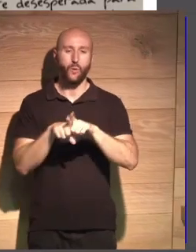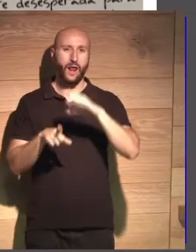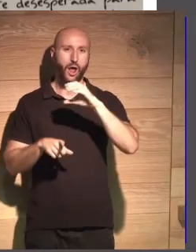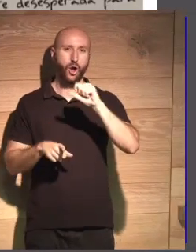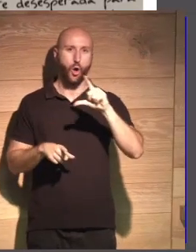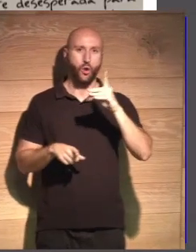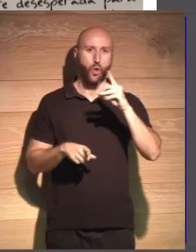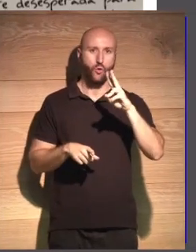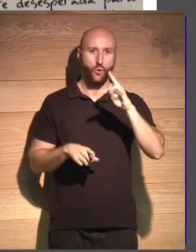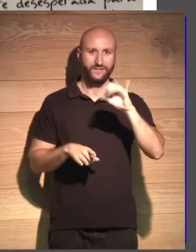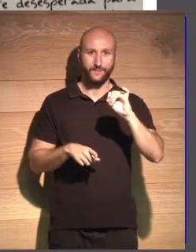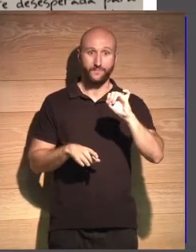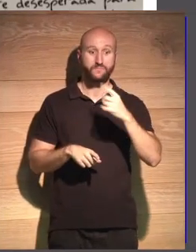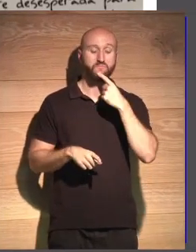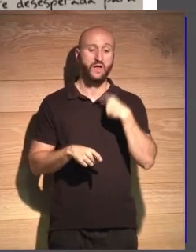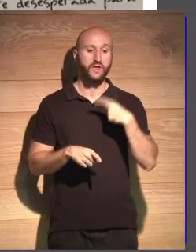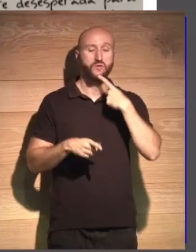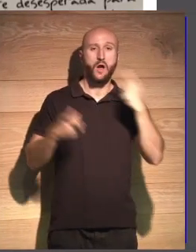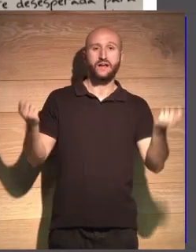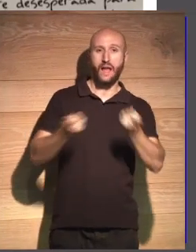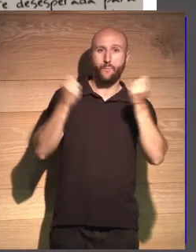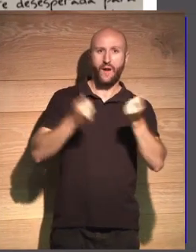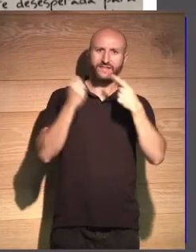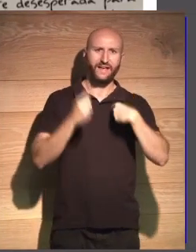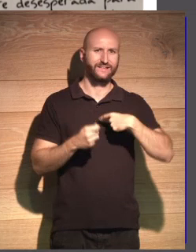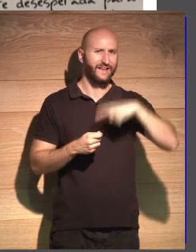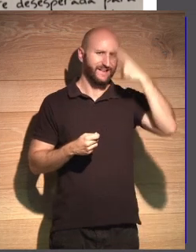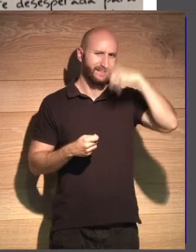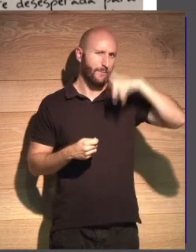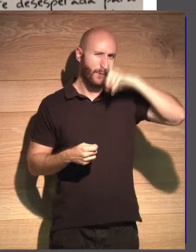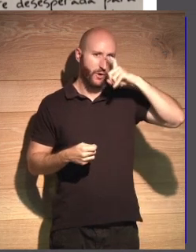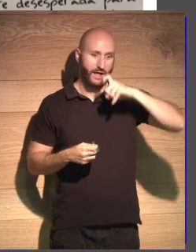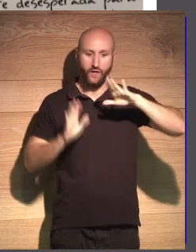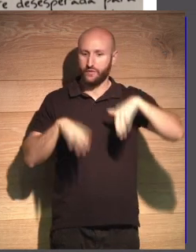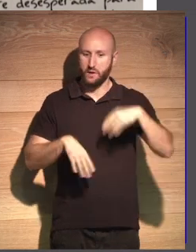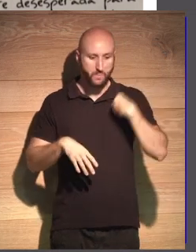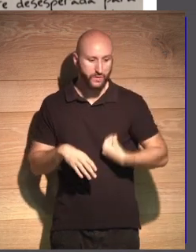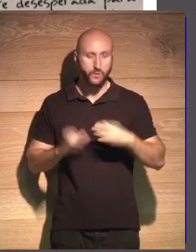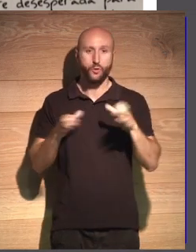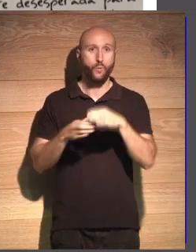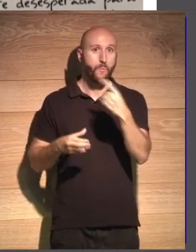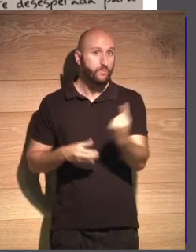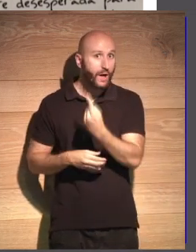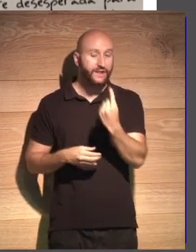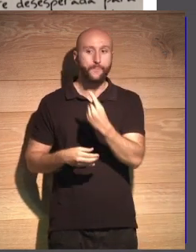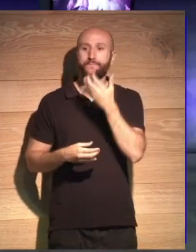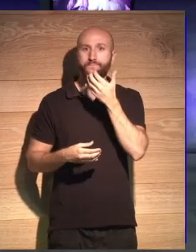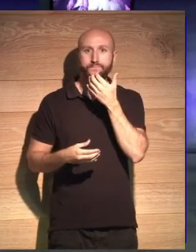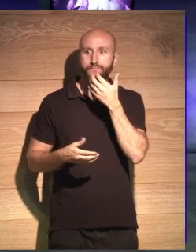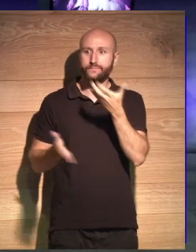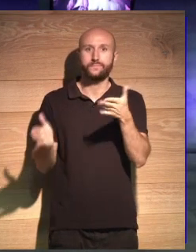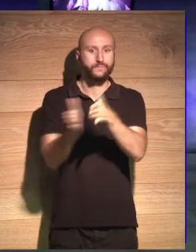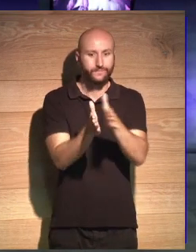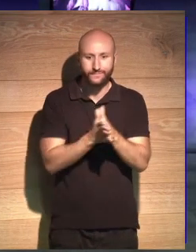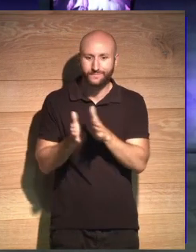William Wallace, I don't find it so interesting. The same thing happens with Call of Duty. People tell me, I've learned about the Roman campaigns, and